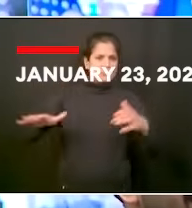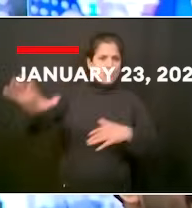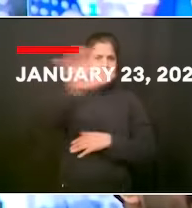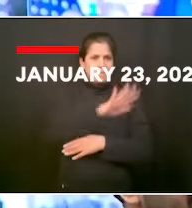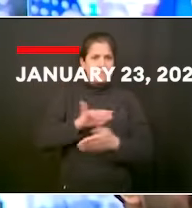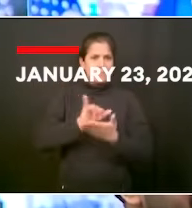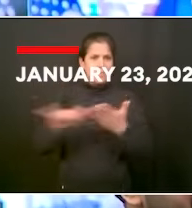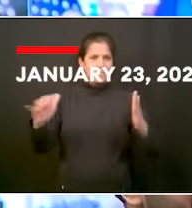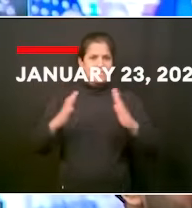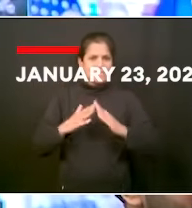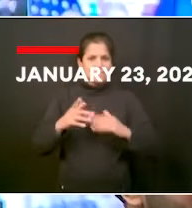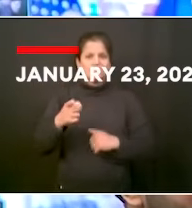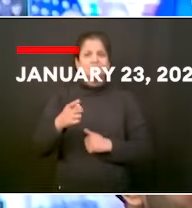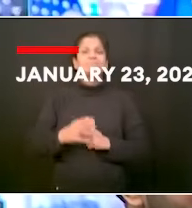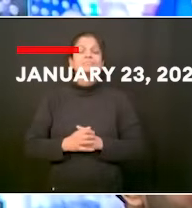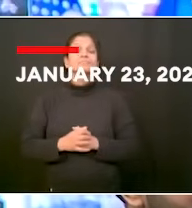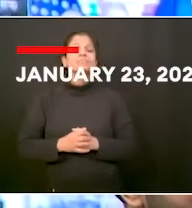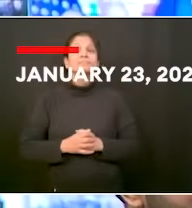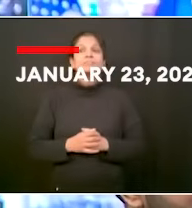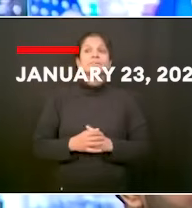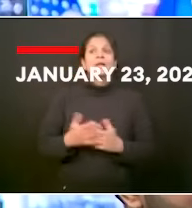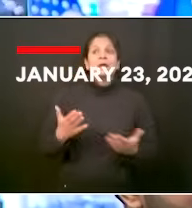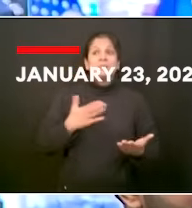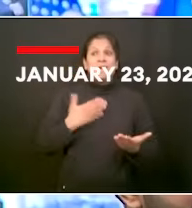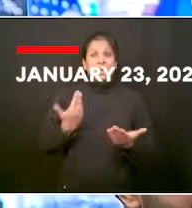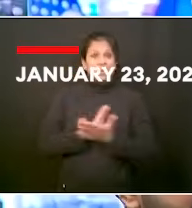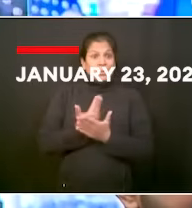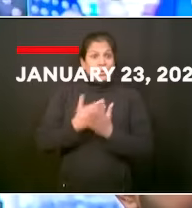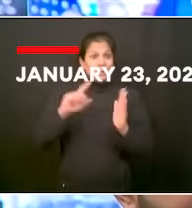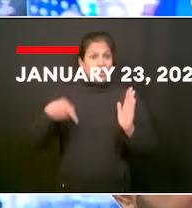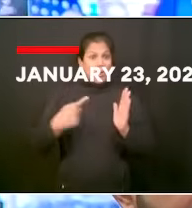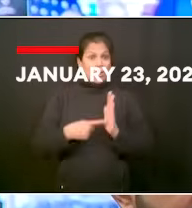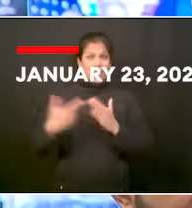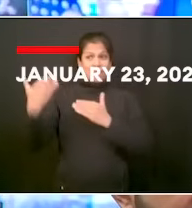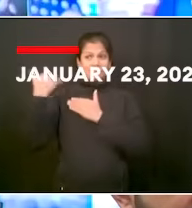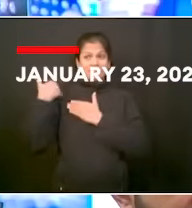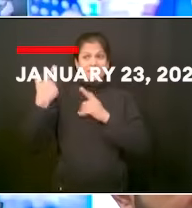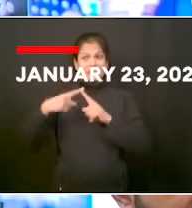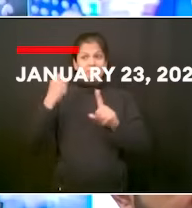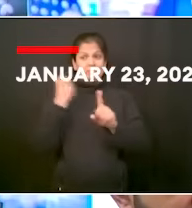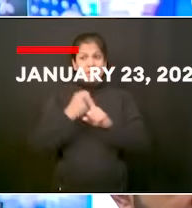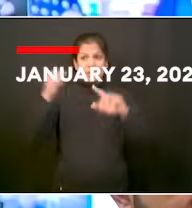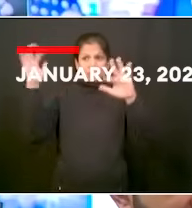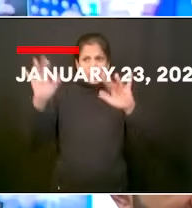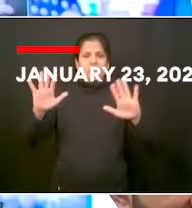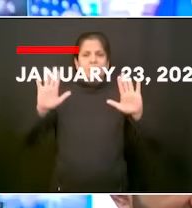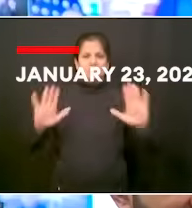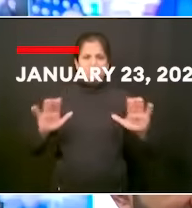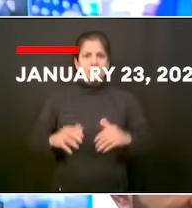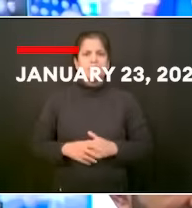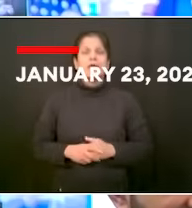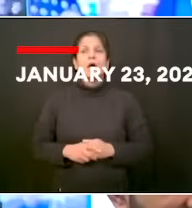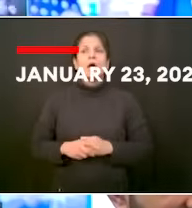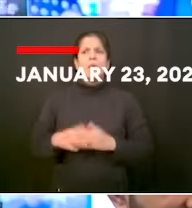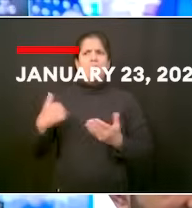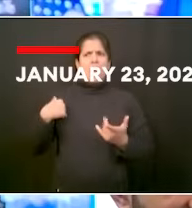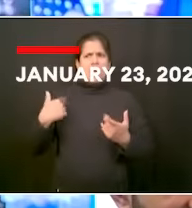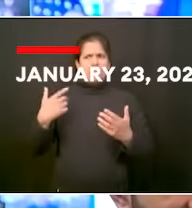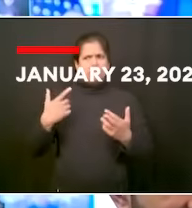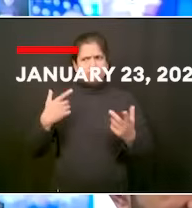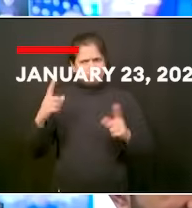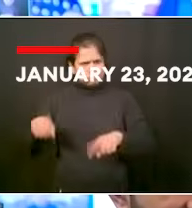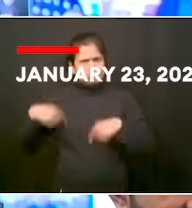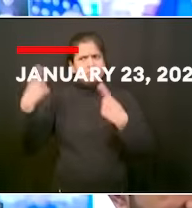me, as a teacher, principal, superintendent, it was always my delight to make sure we were making the best decisions